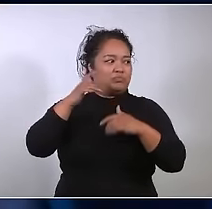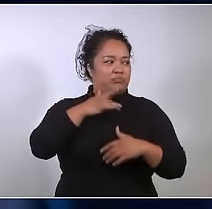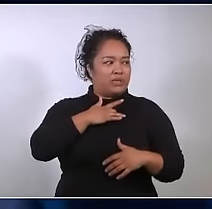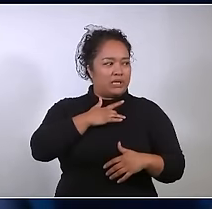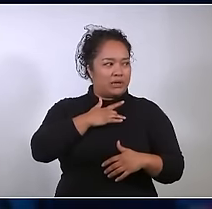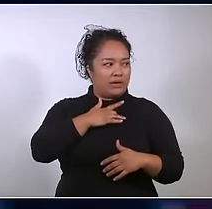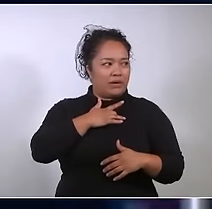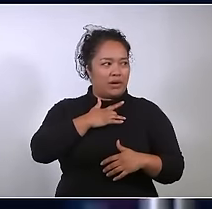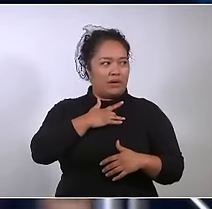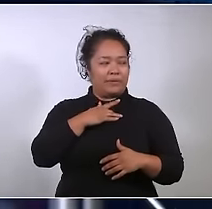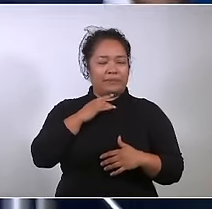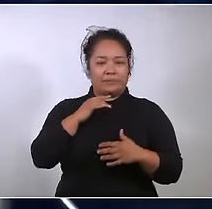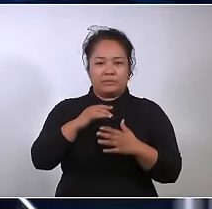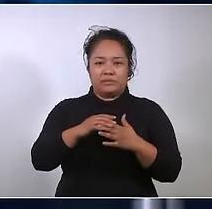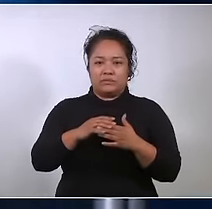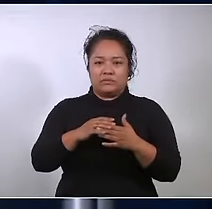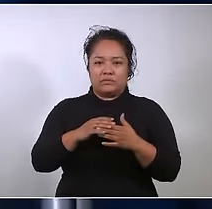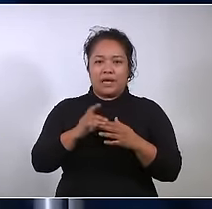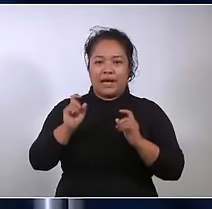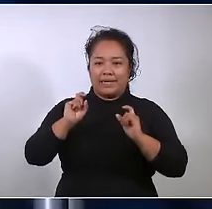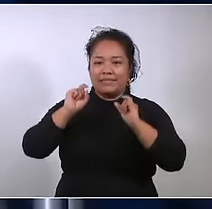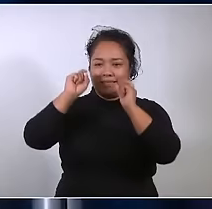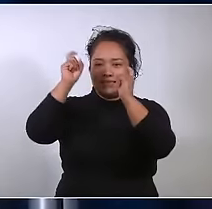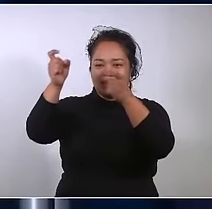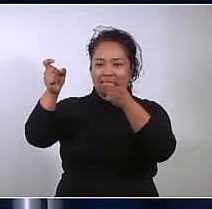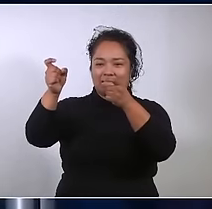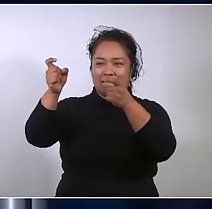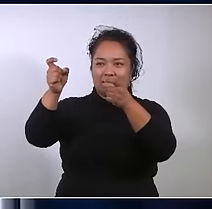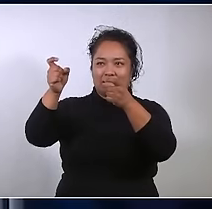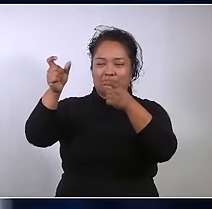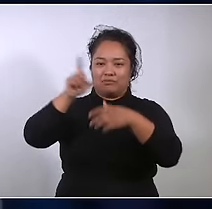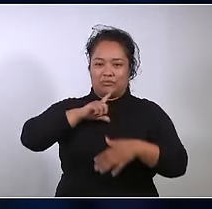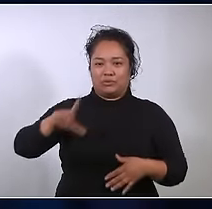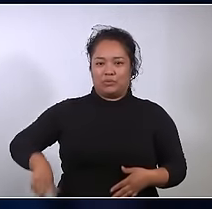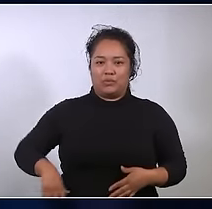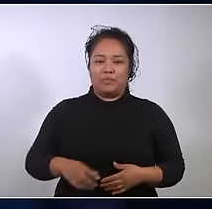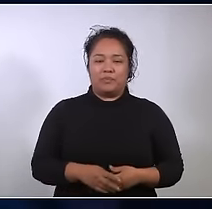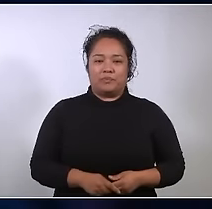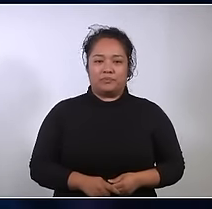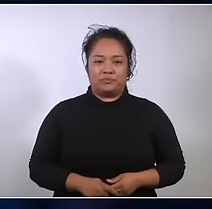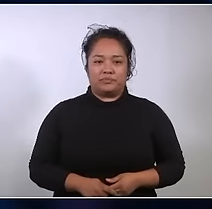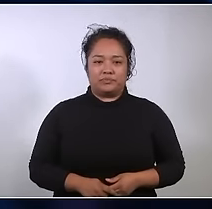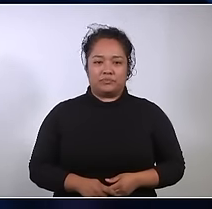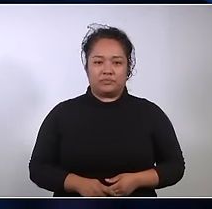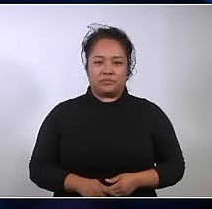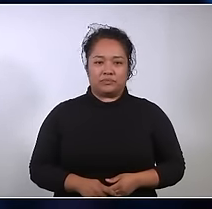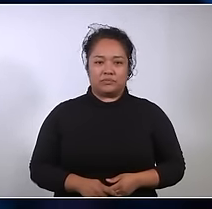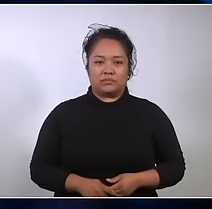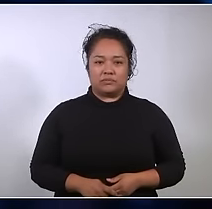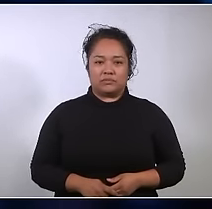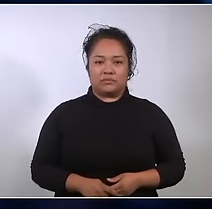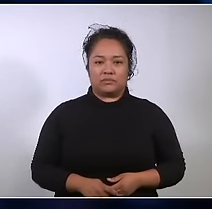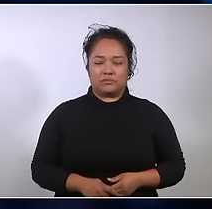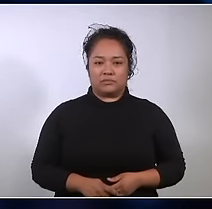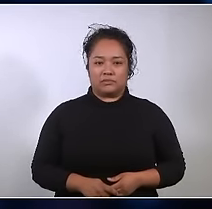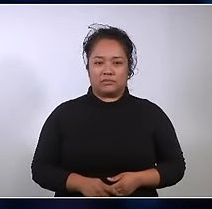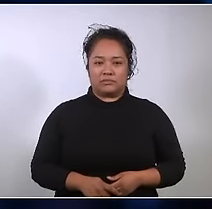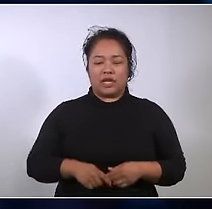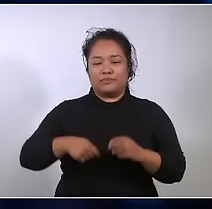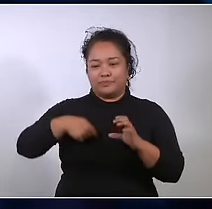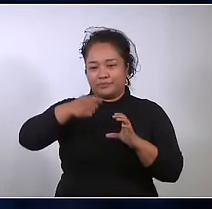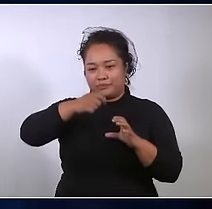ha puesto en su corazón, let us give, vamos unto a dar the Lord, a la presencia de Dios. There is card